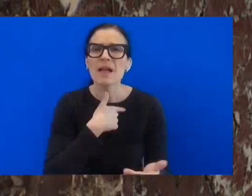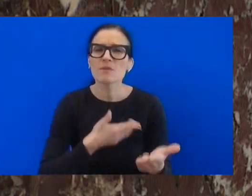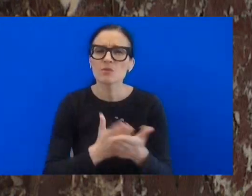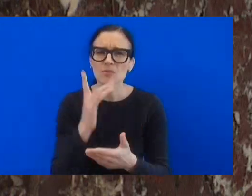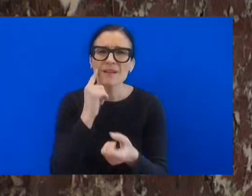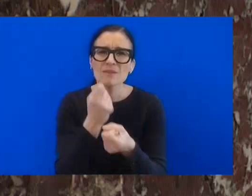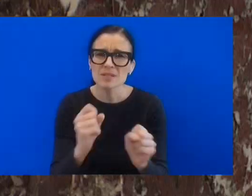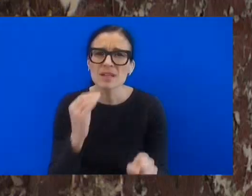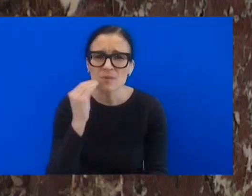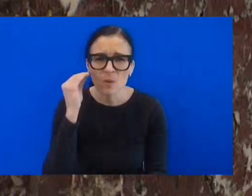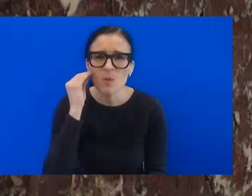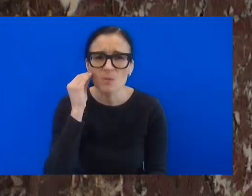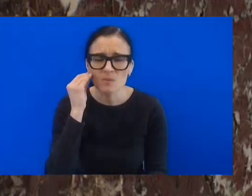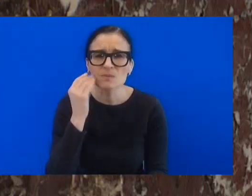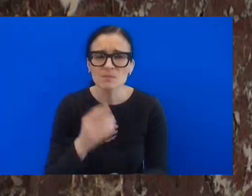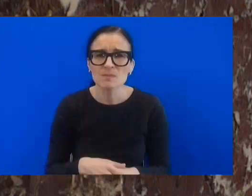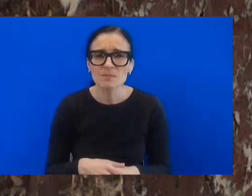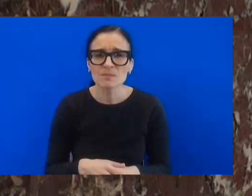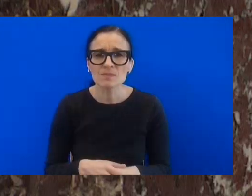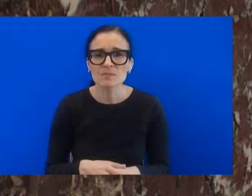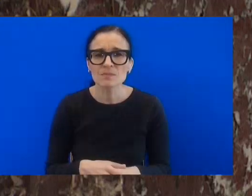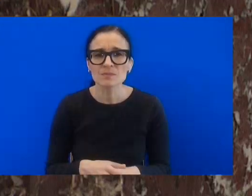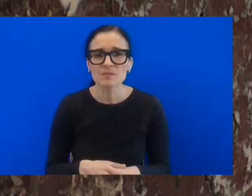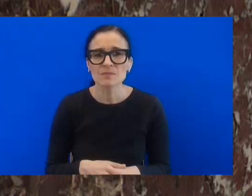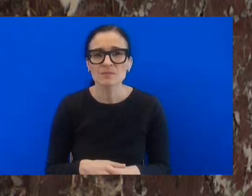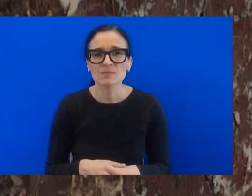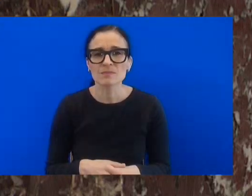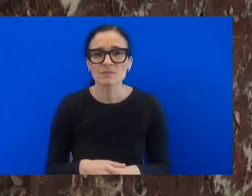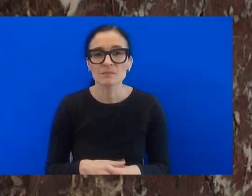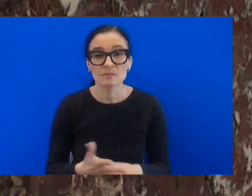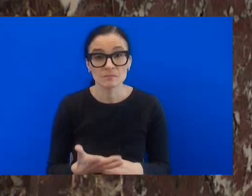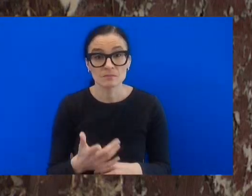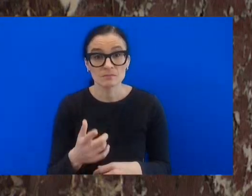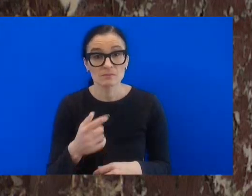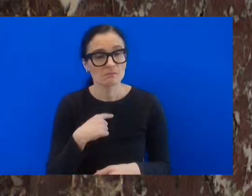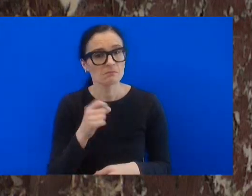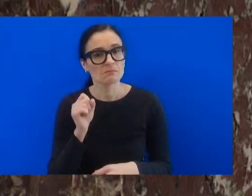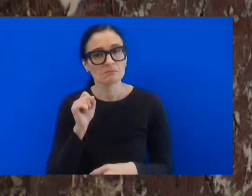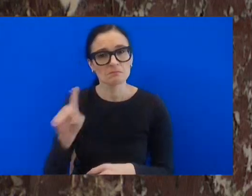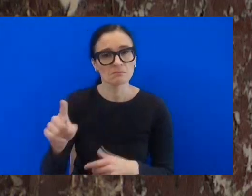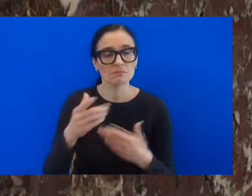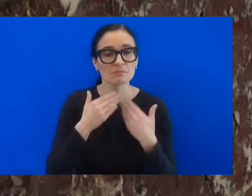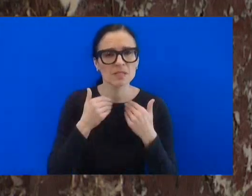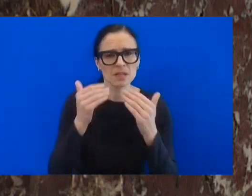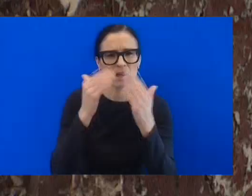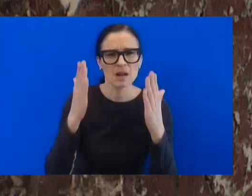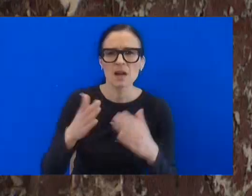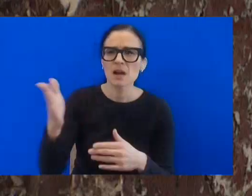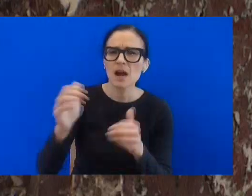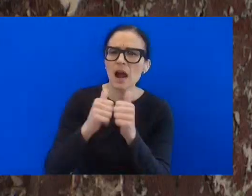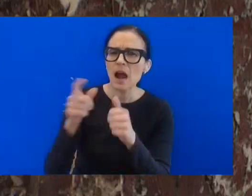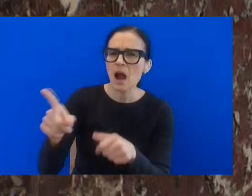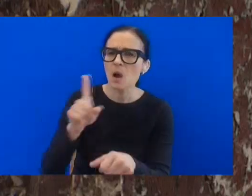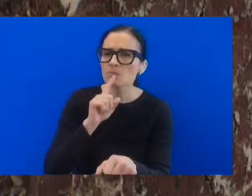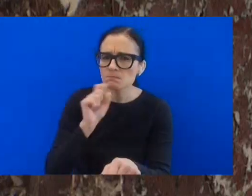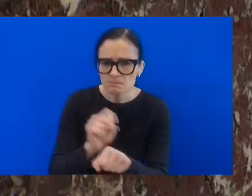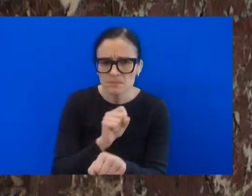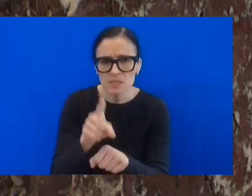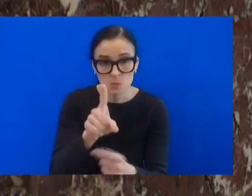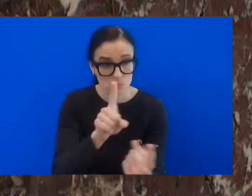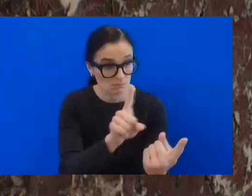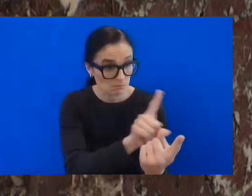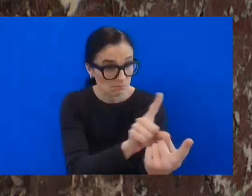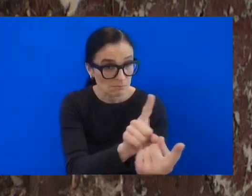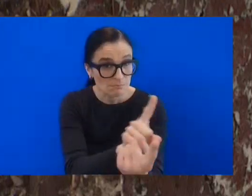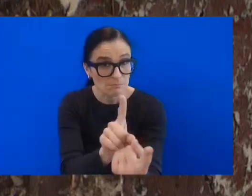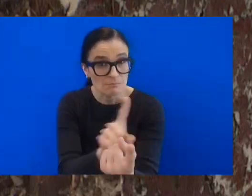Housing, how are you consulting people with lived experience to ensure all housing and shelter solutions meet